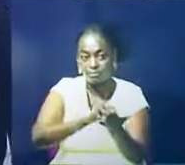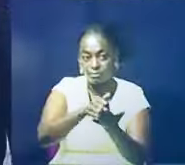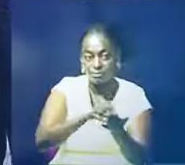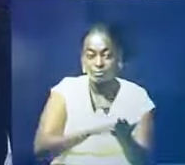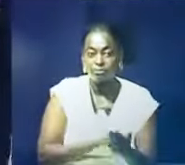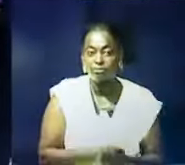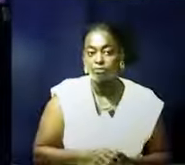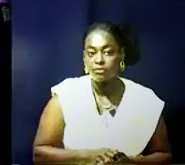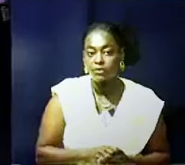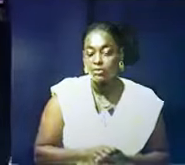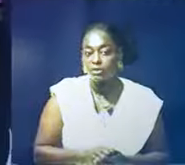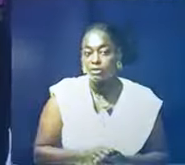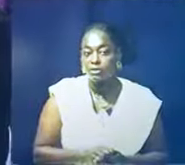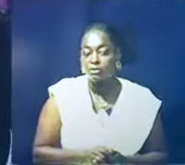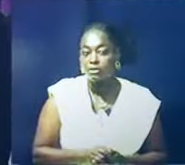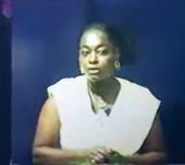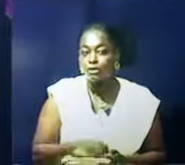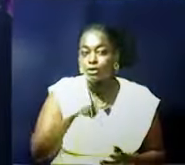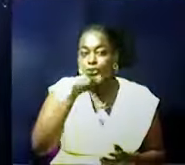ministry.